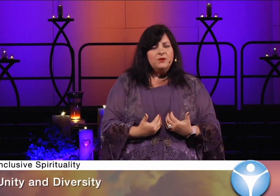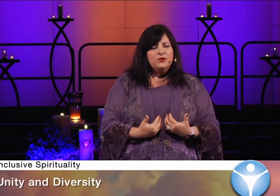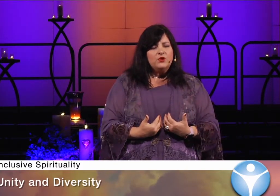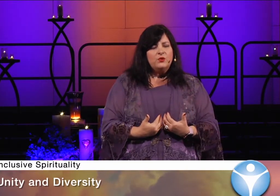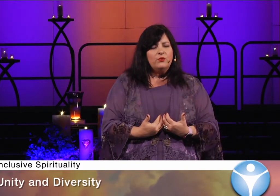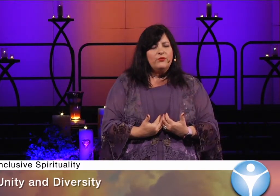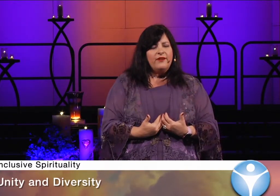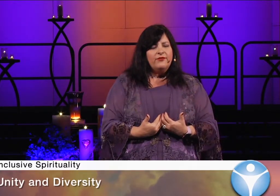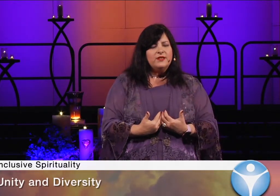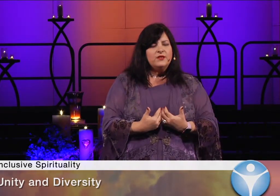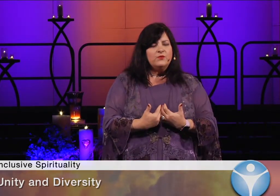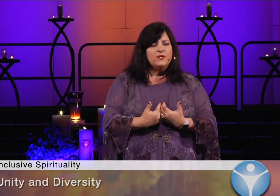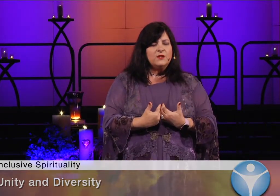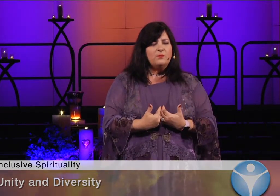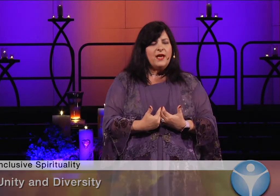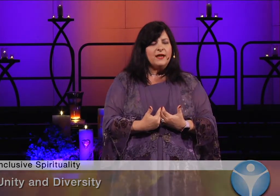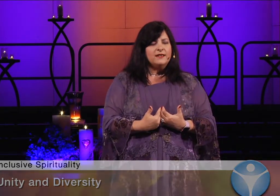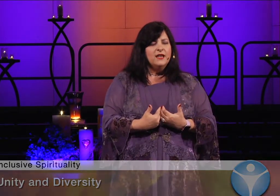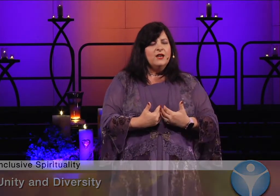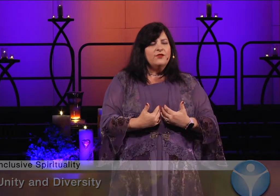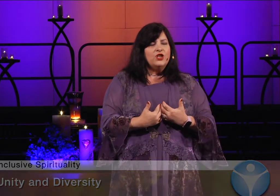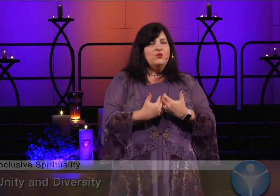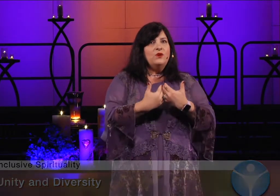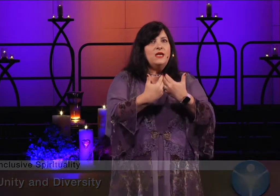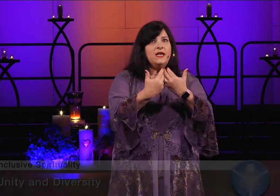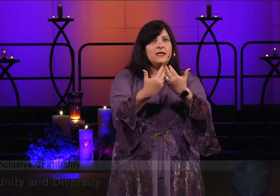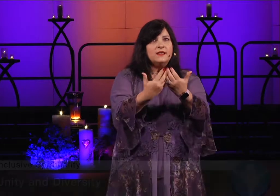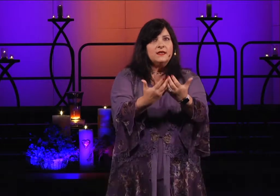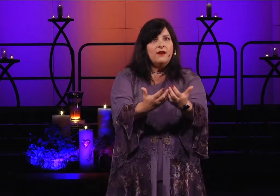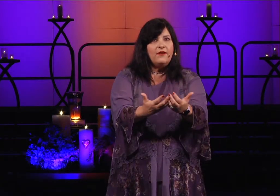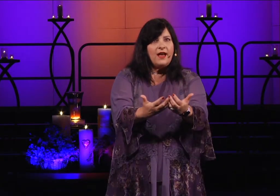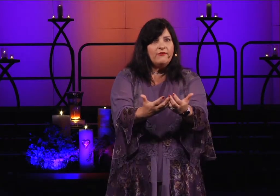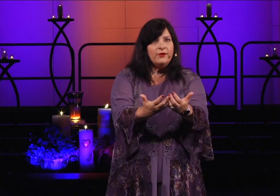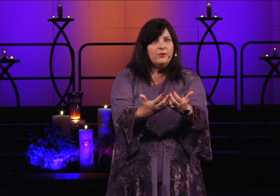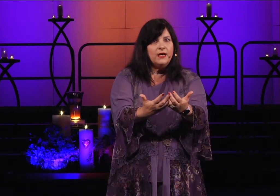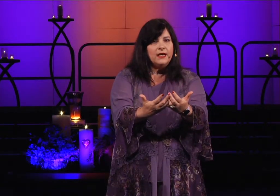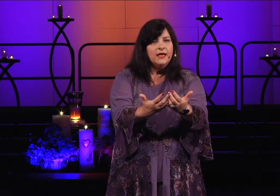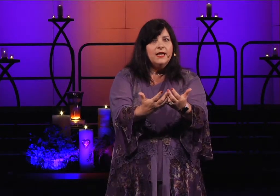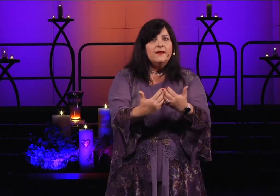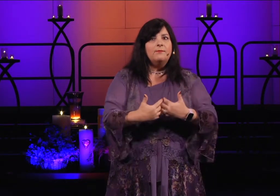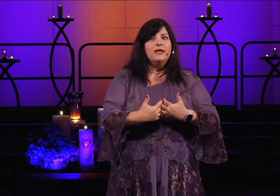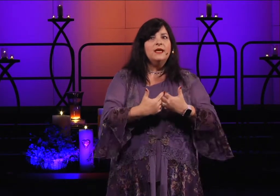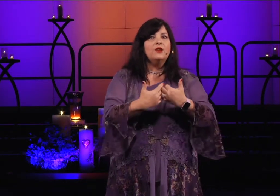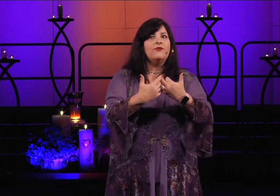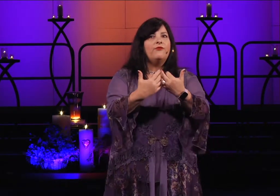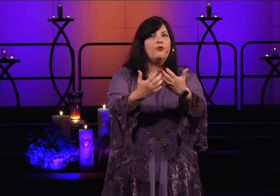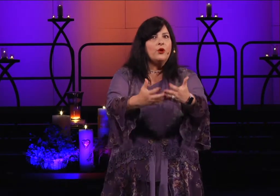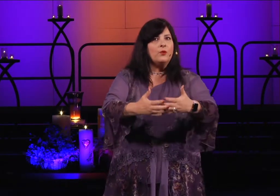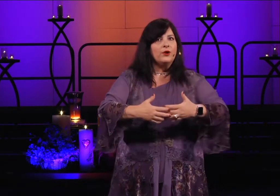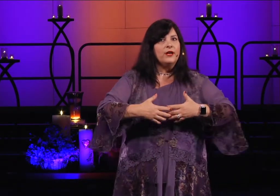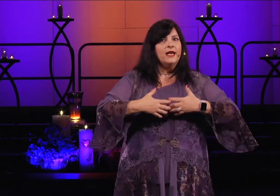deep spiritual reverence and respect for the uniqueness of everyone that